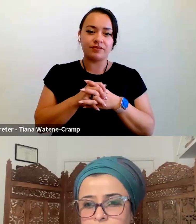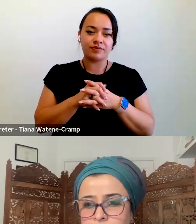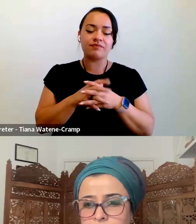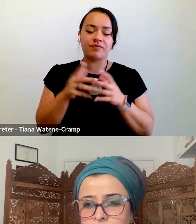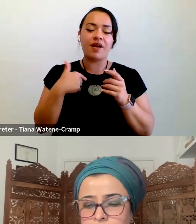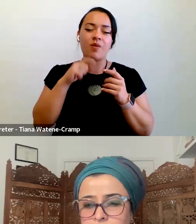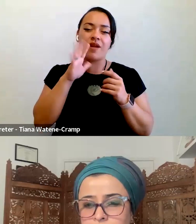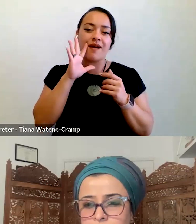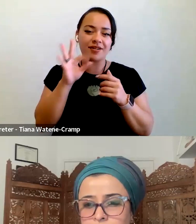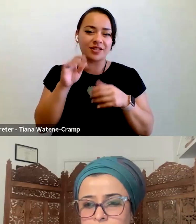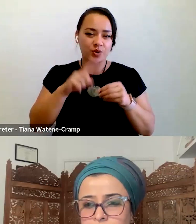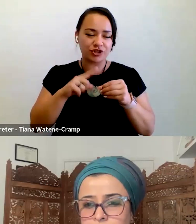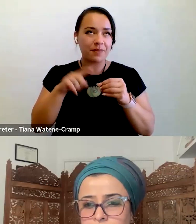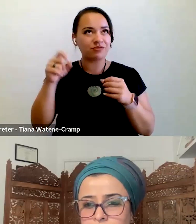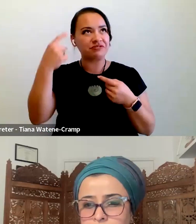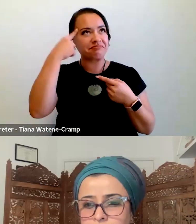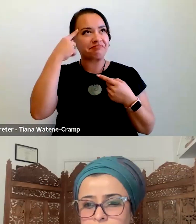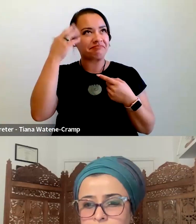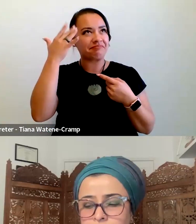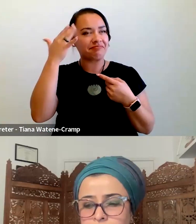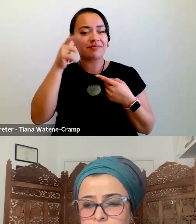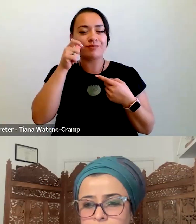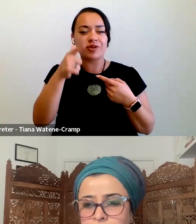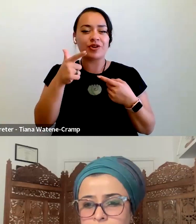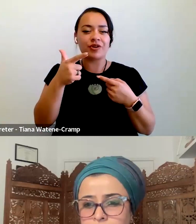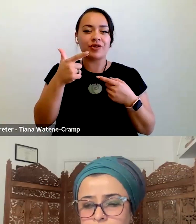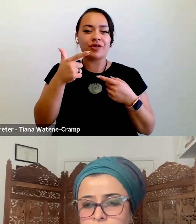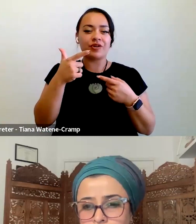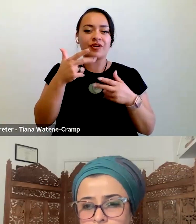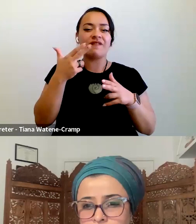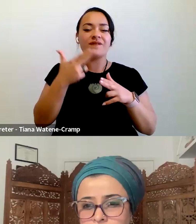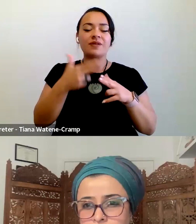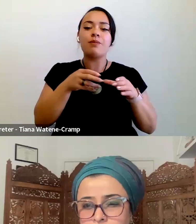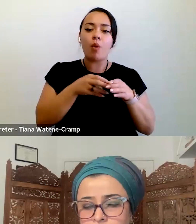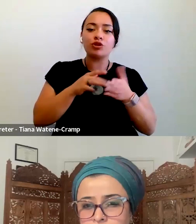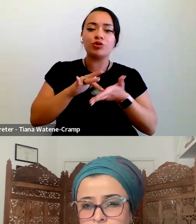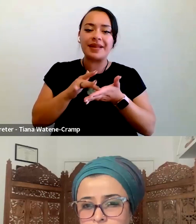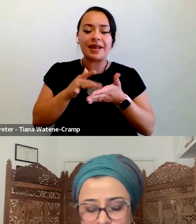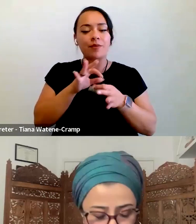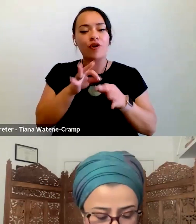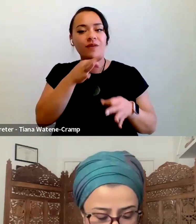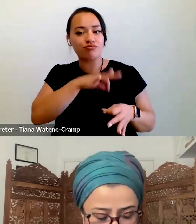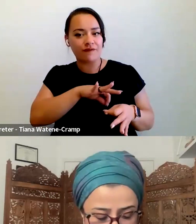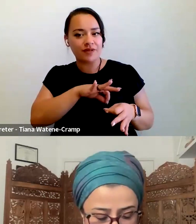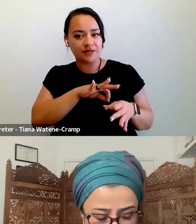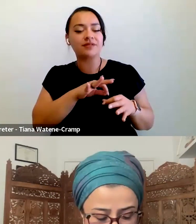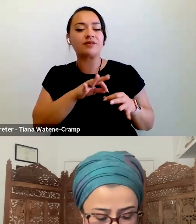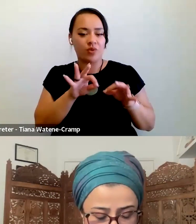but you know, I'm just thinking about it when you are, especially for small to medium not-for-profits, and what you were just saying, Lily, like,